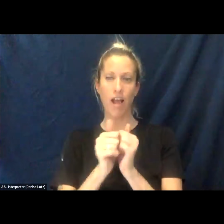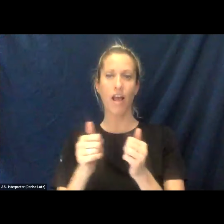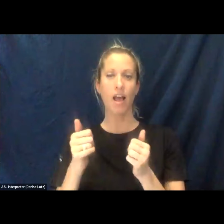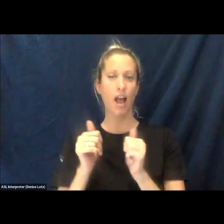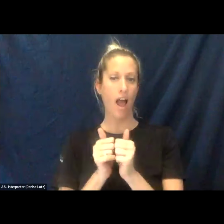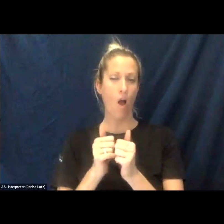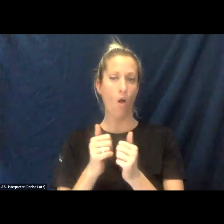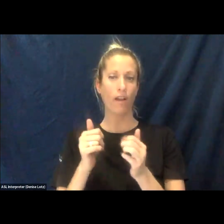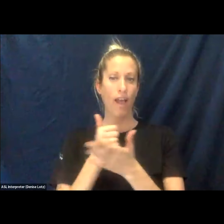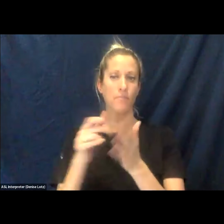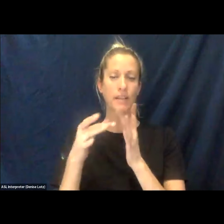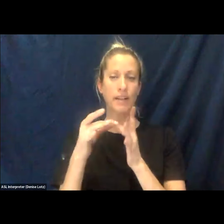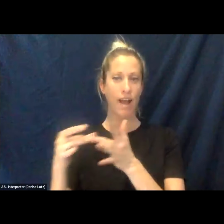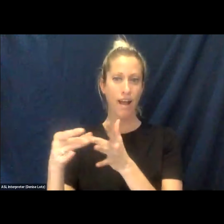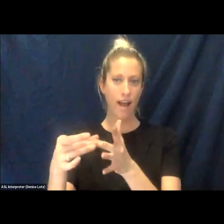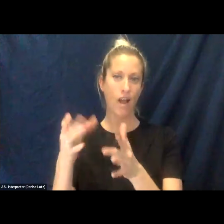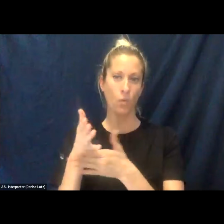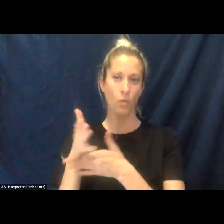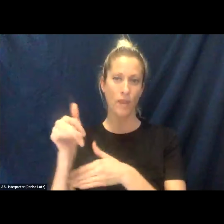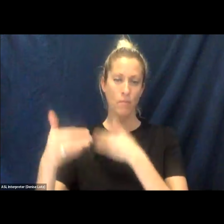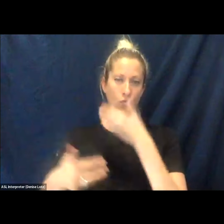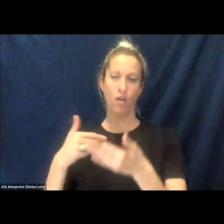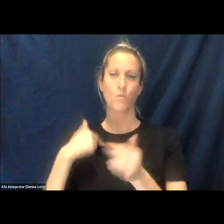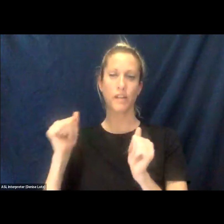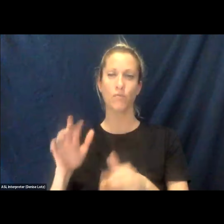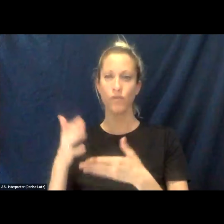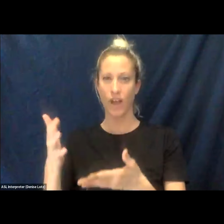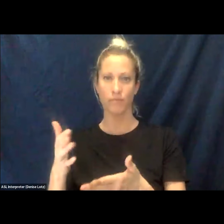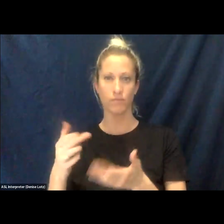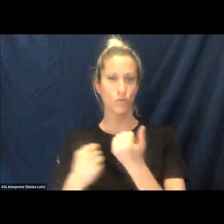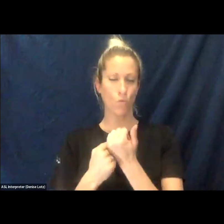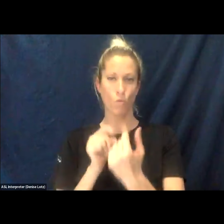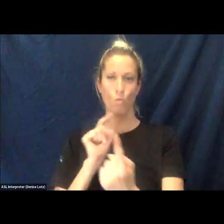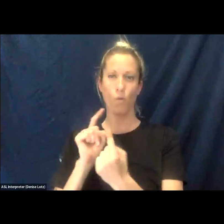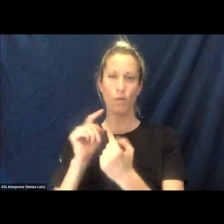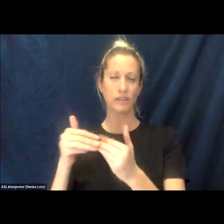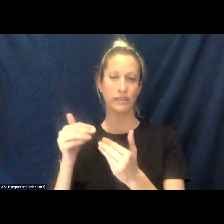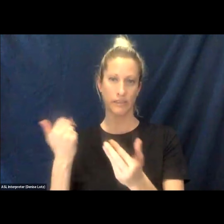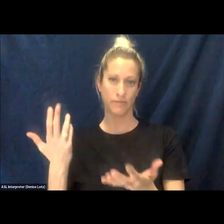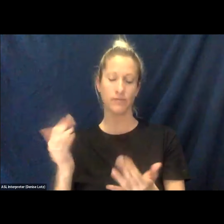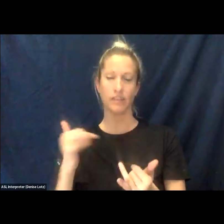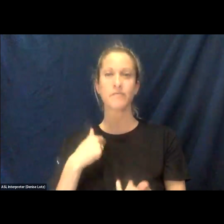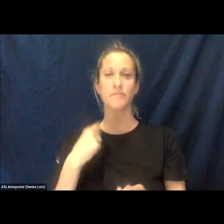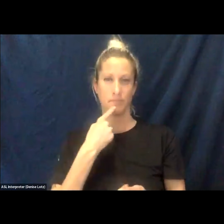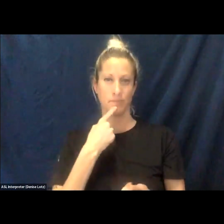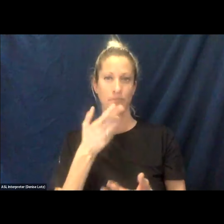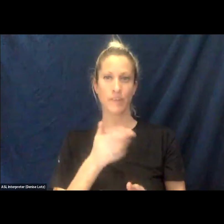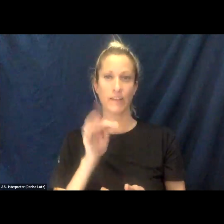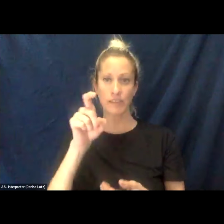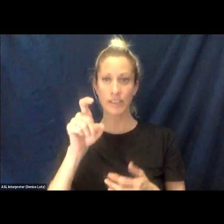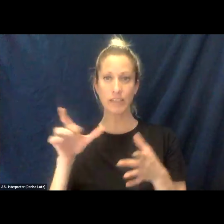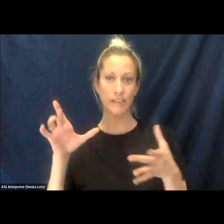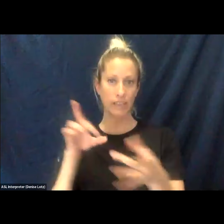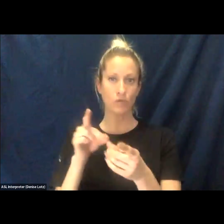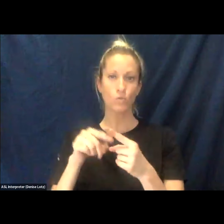that process. If it's something that we would provide in-house, great, we can support them one-on-one in getting that, as I just mentioned there. If they need to be connected to a